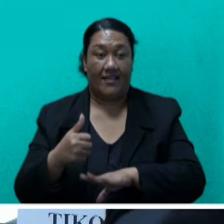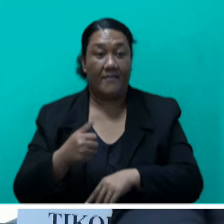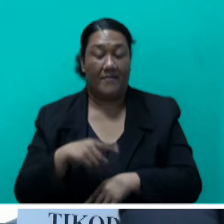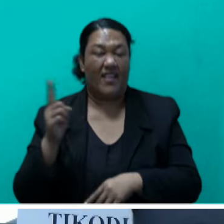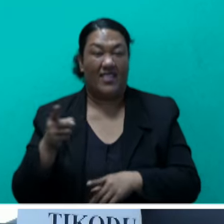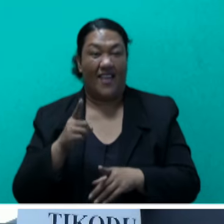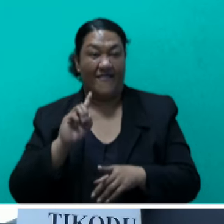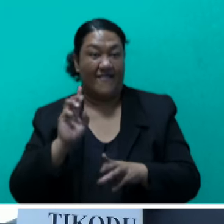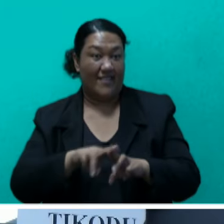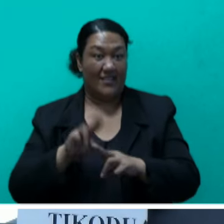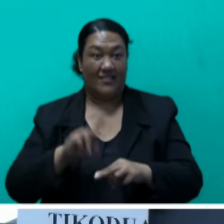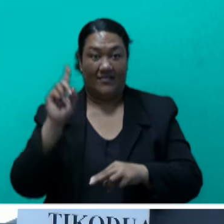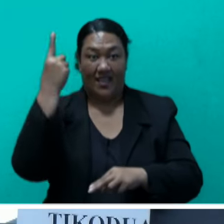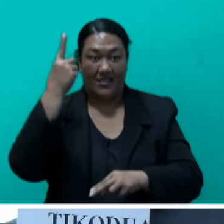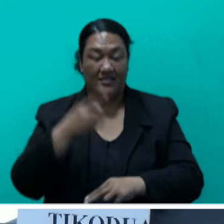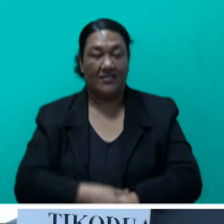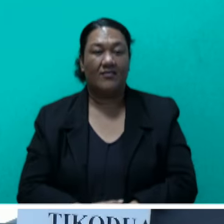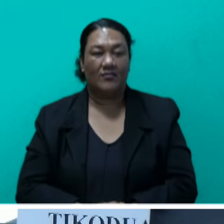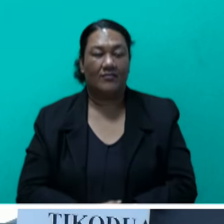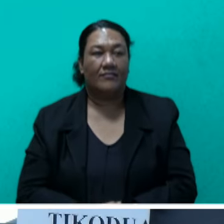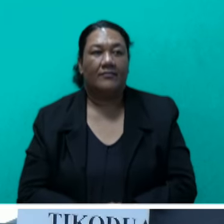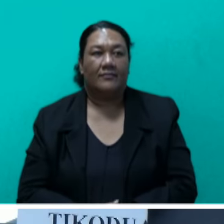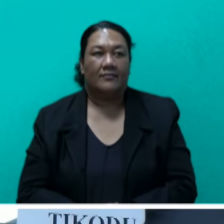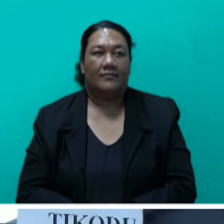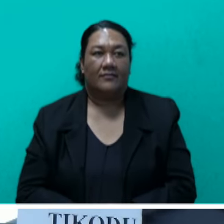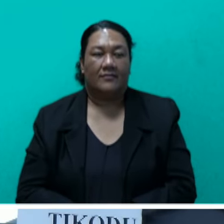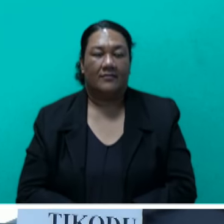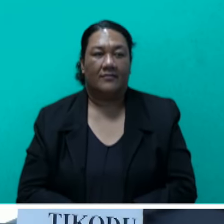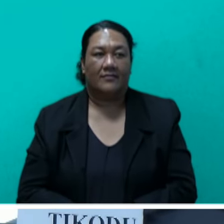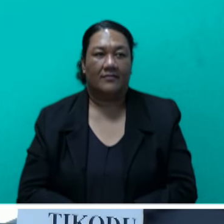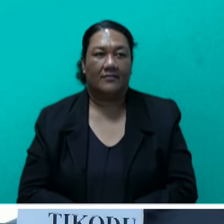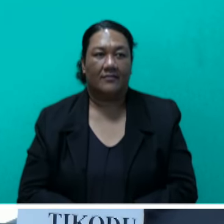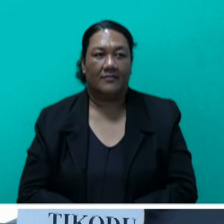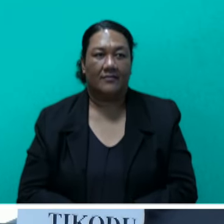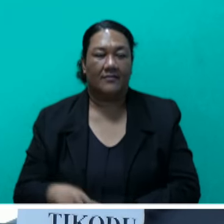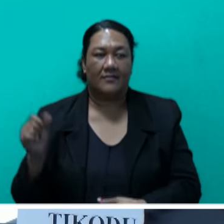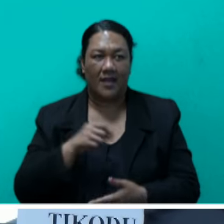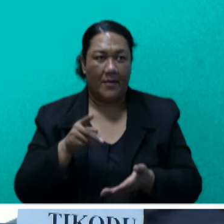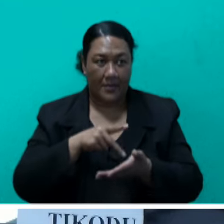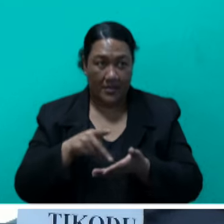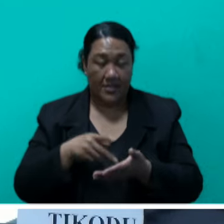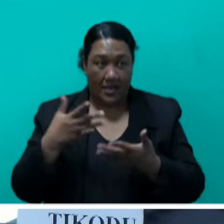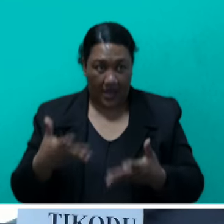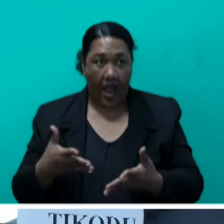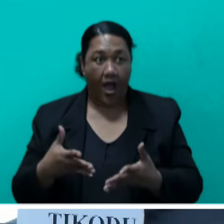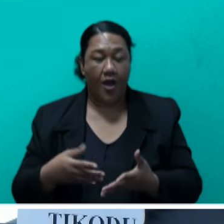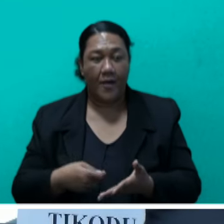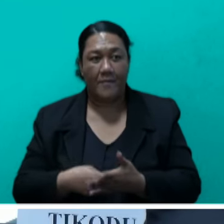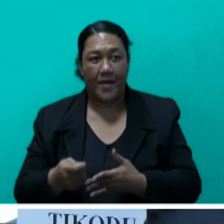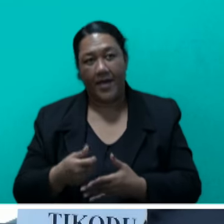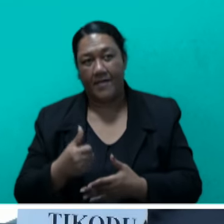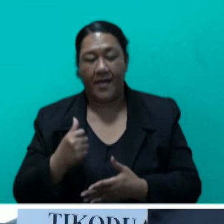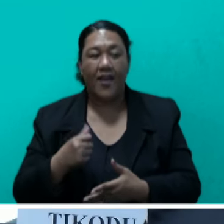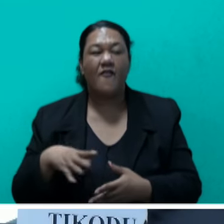not, we may not be in a position to today where the sugar industry requires a bailout from the coalition